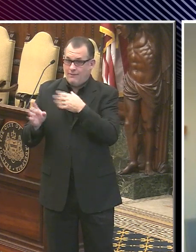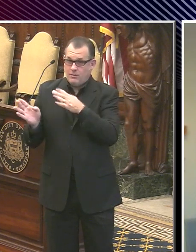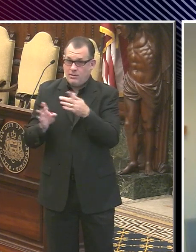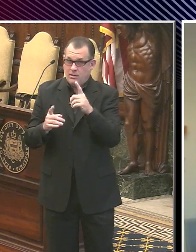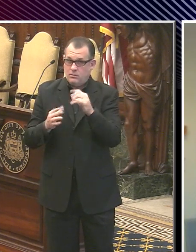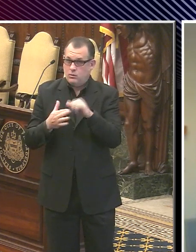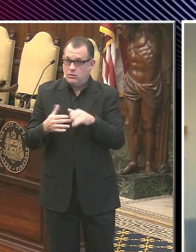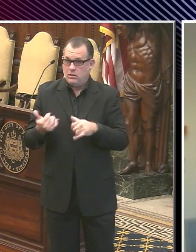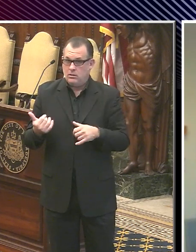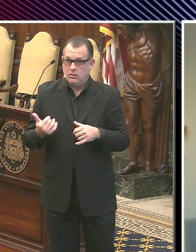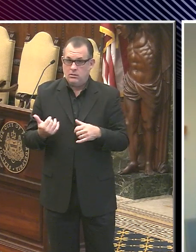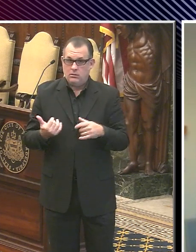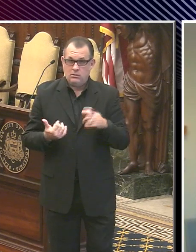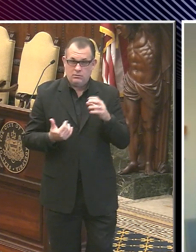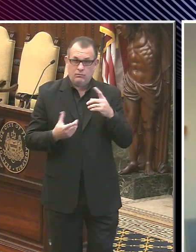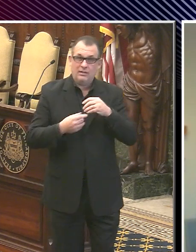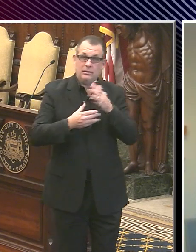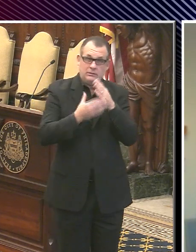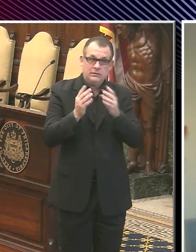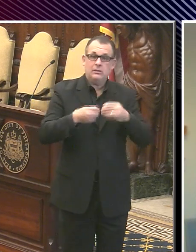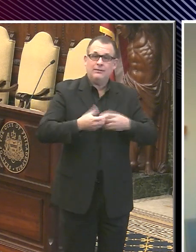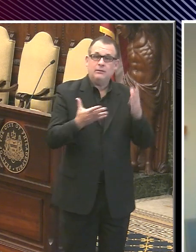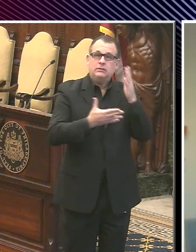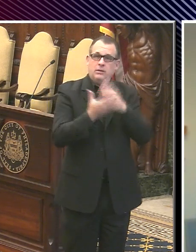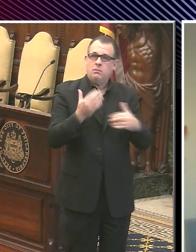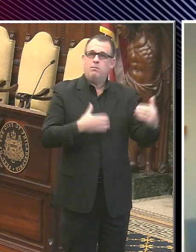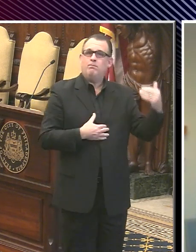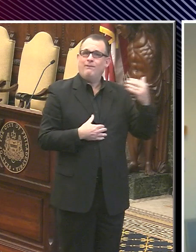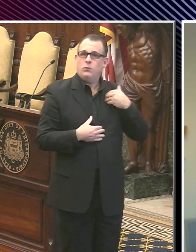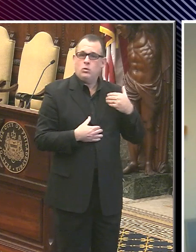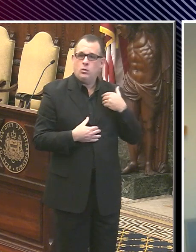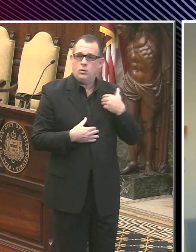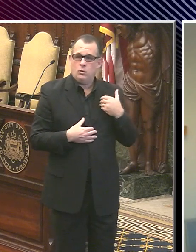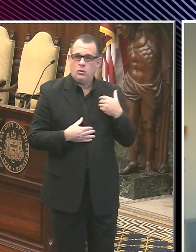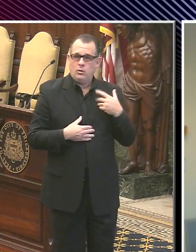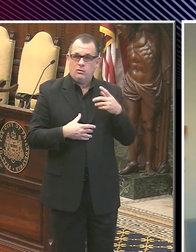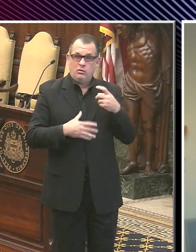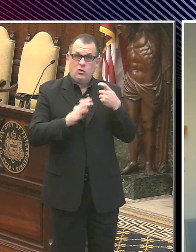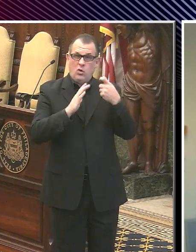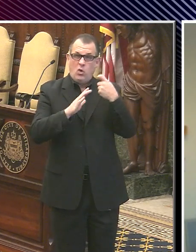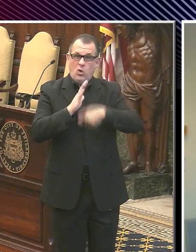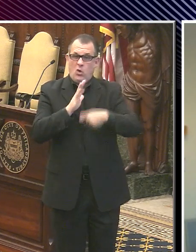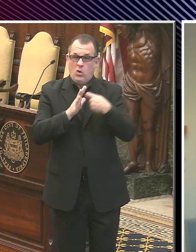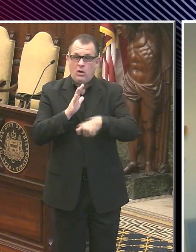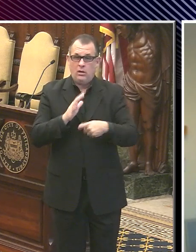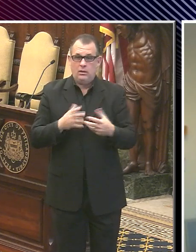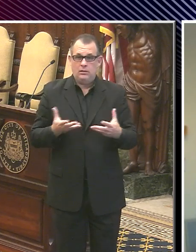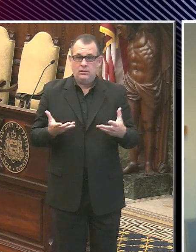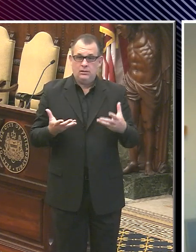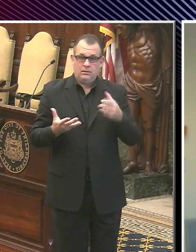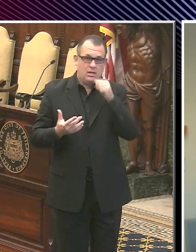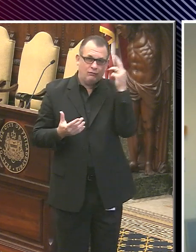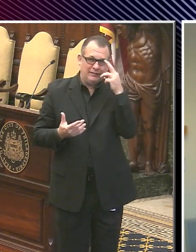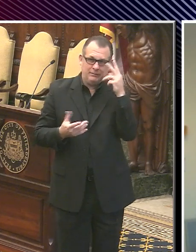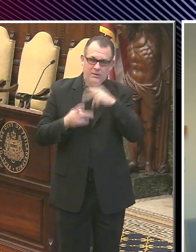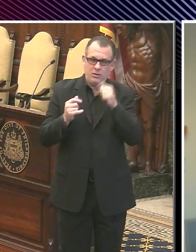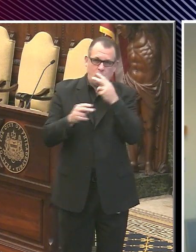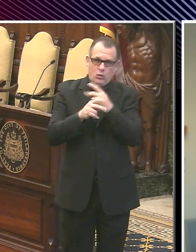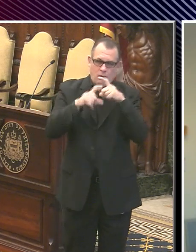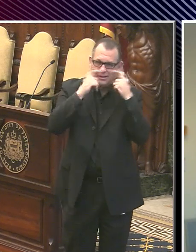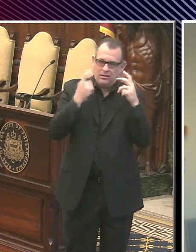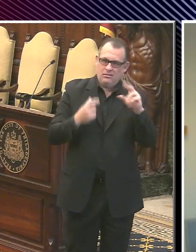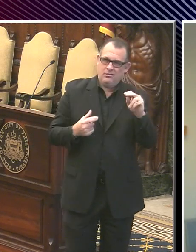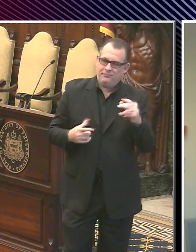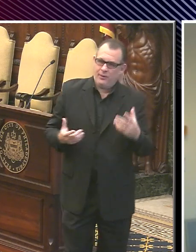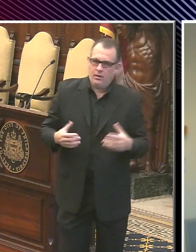The city has distributed some masks in the past. I'm not convinced that the cost of the mask is the major reason why people are not wearing masks. I got a box